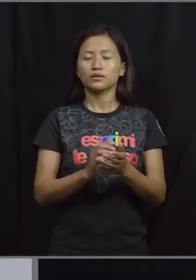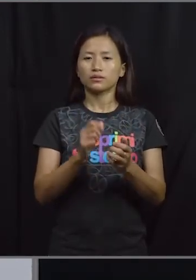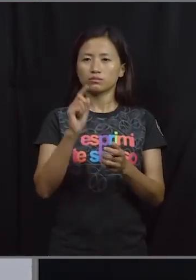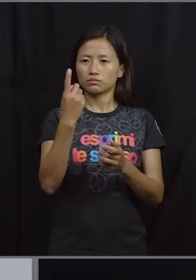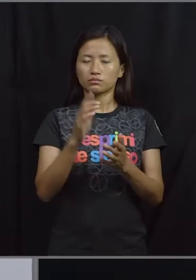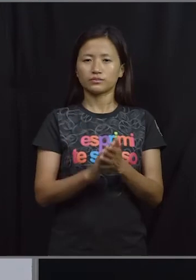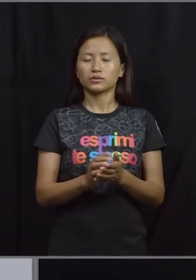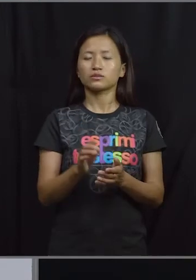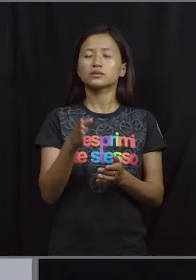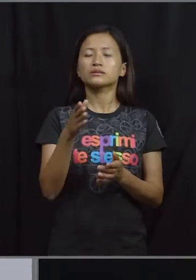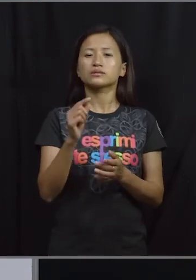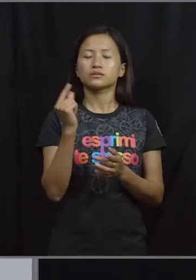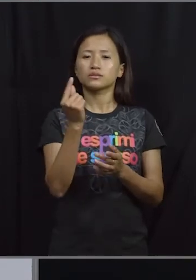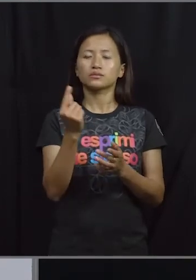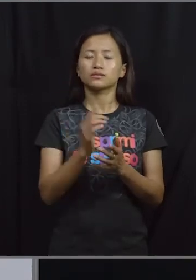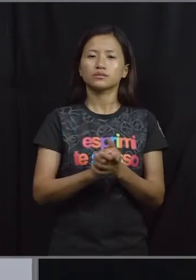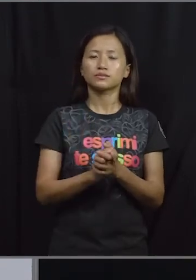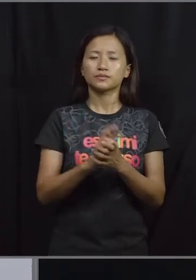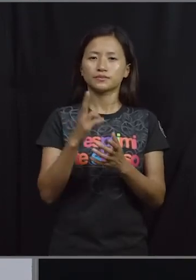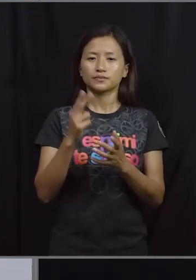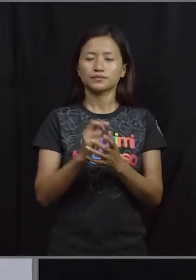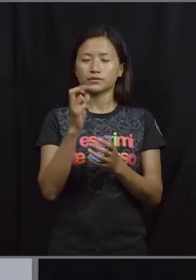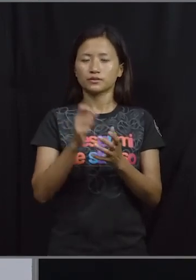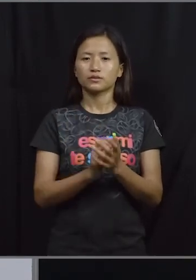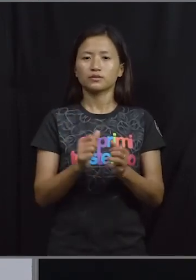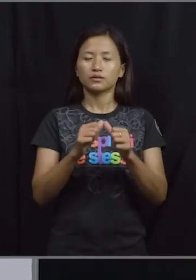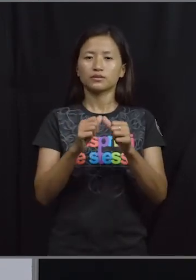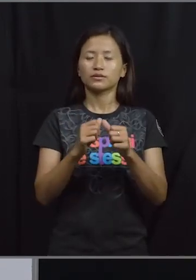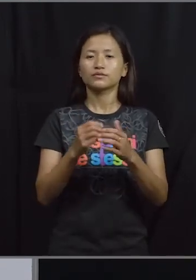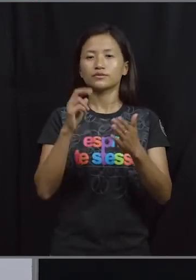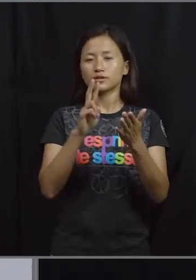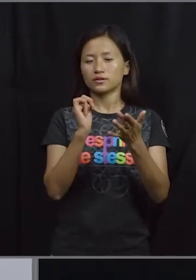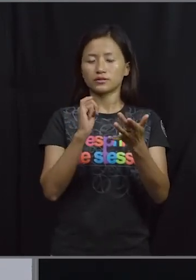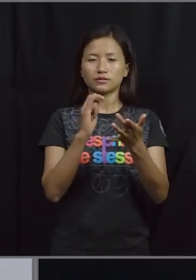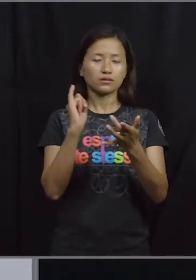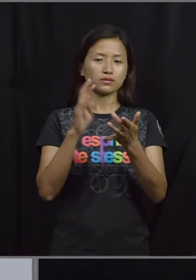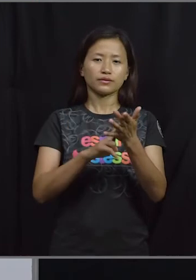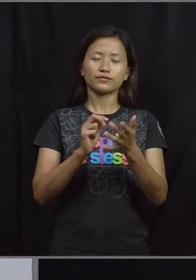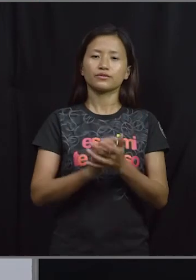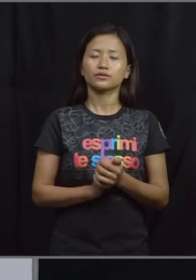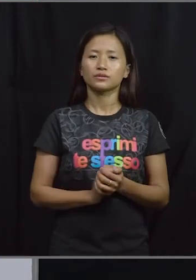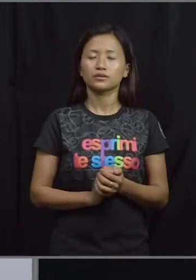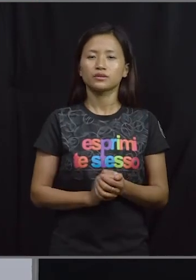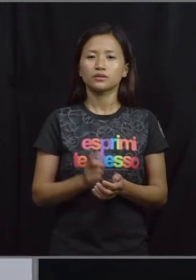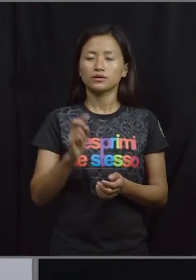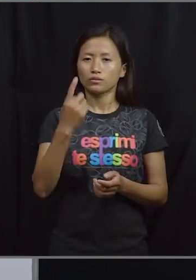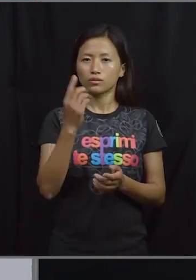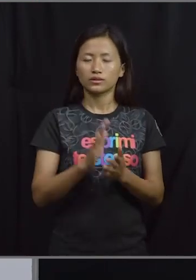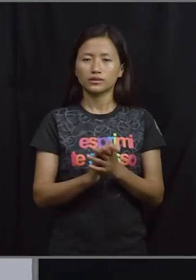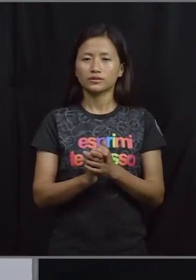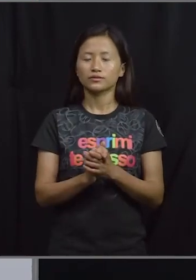non-singular. So it gives us the result A is invertible if and only